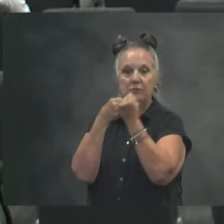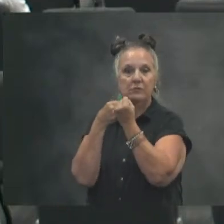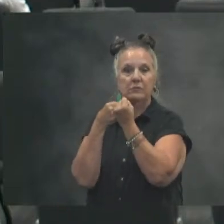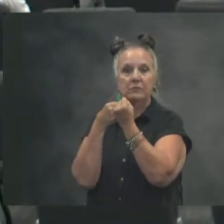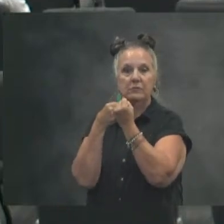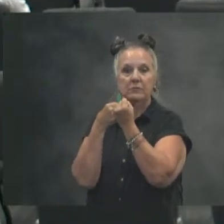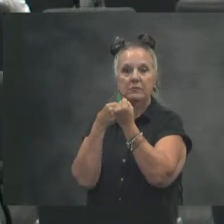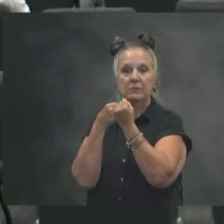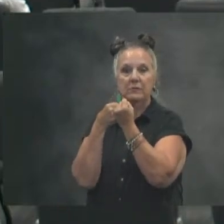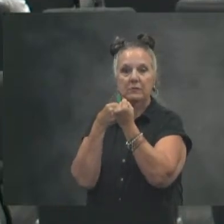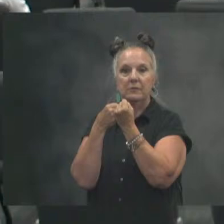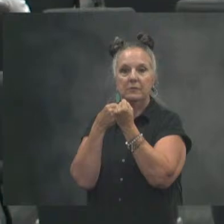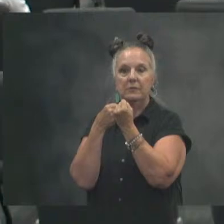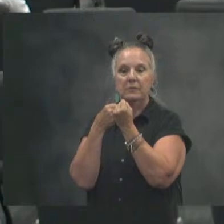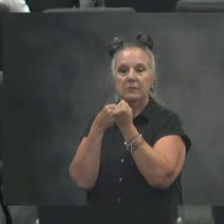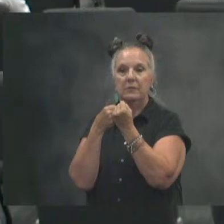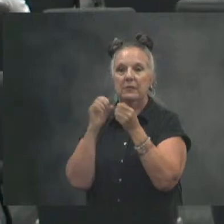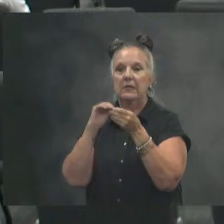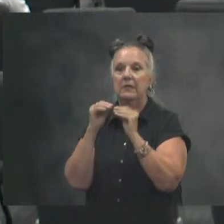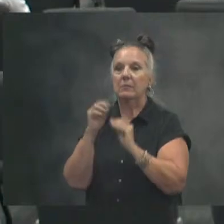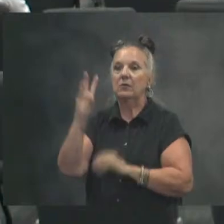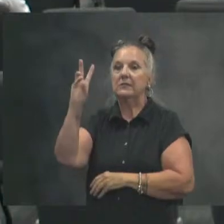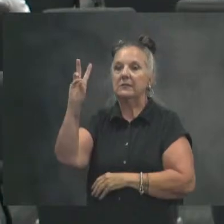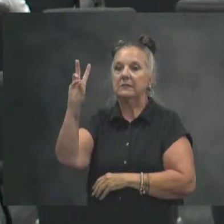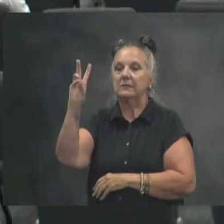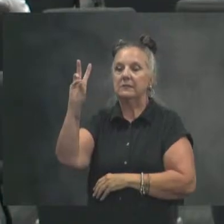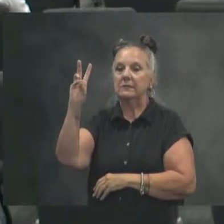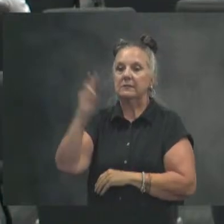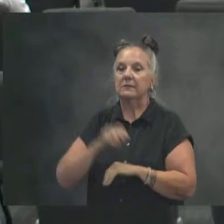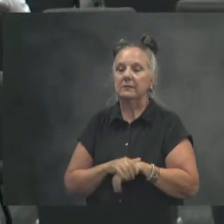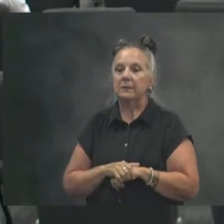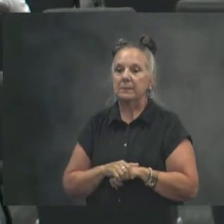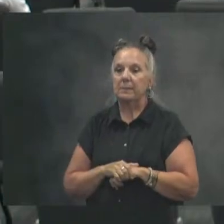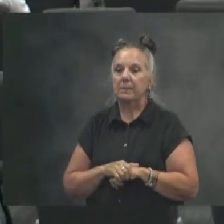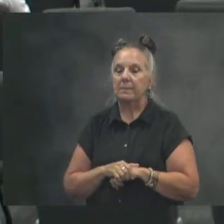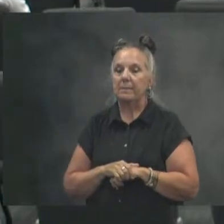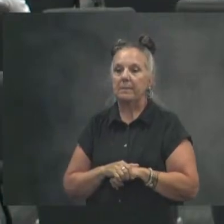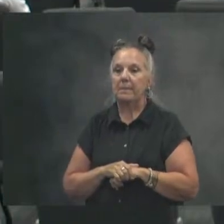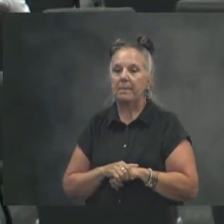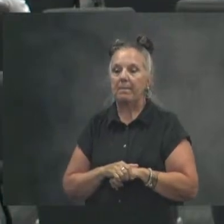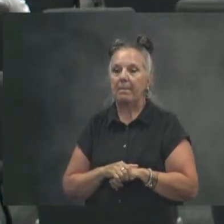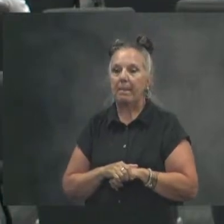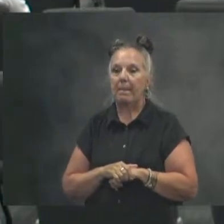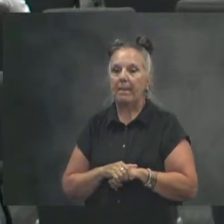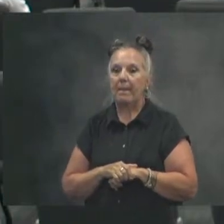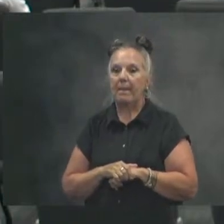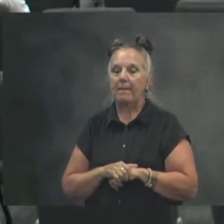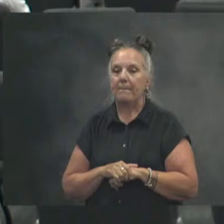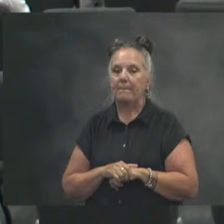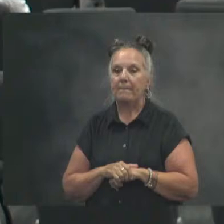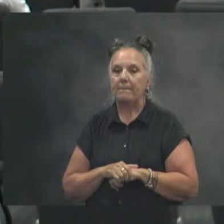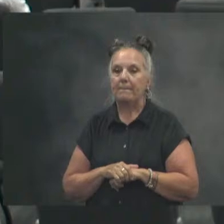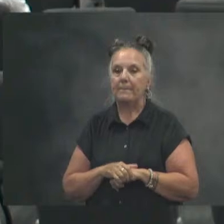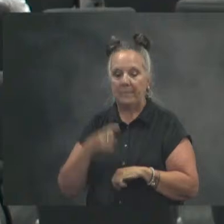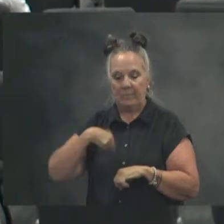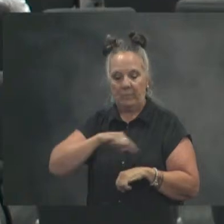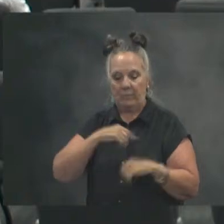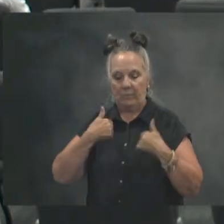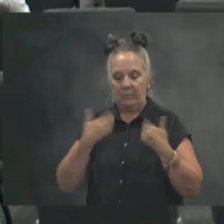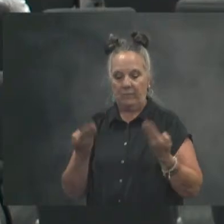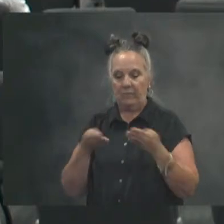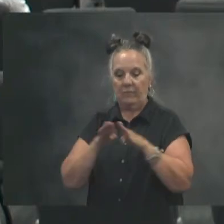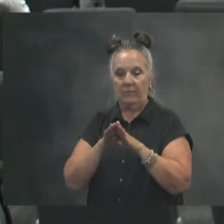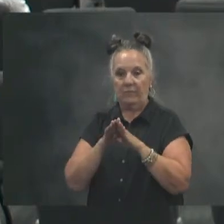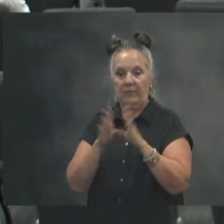Okay, 6, 1 abstention? Yep. Okay. So we have closed session minutes